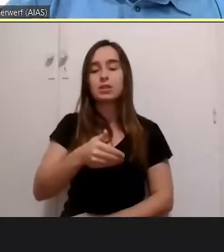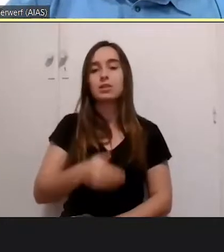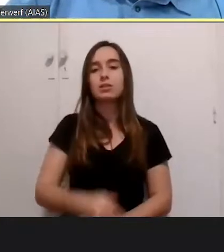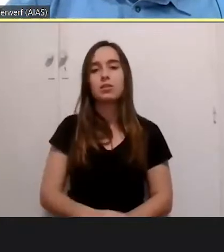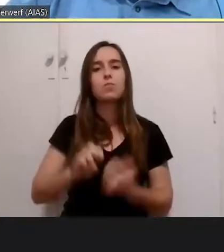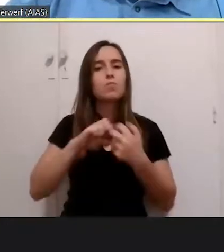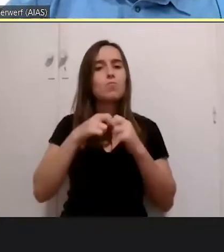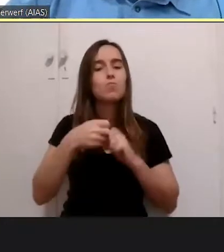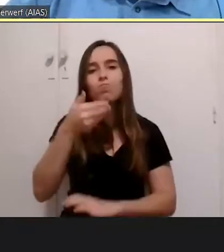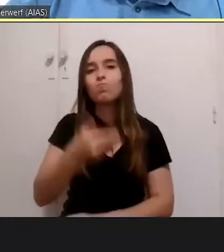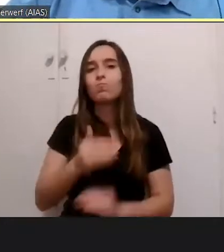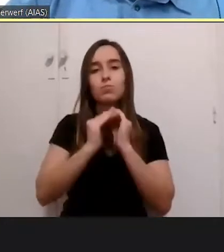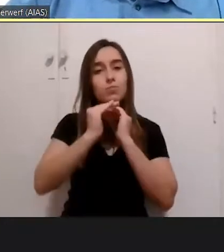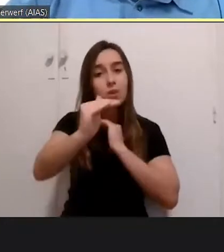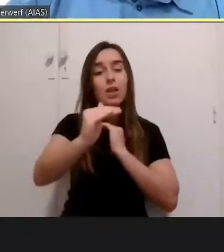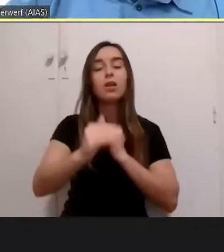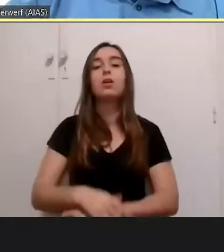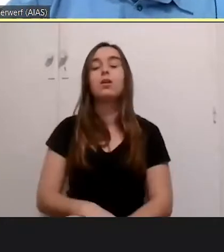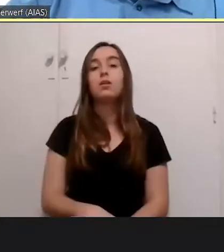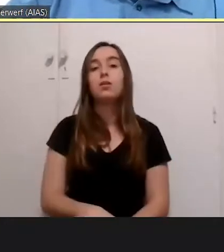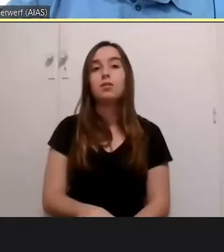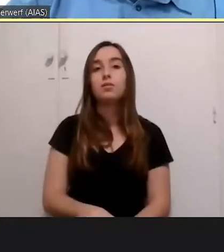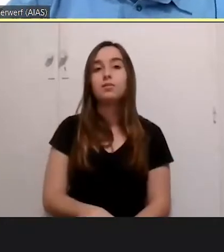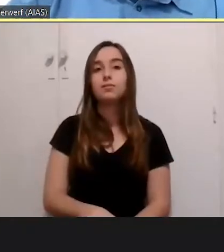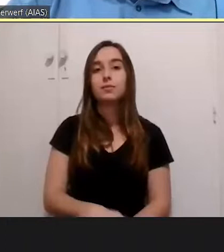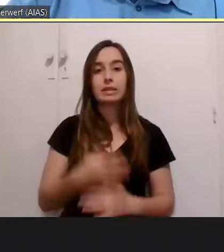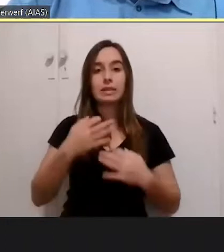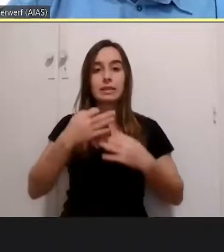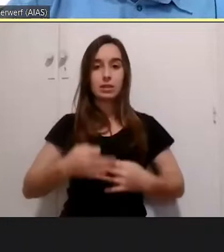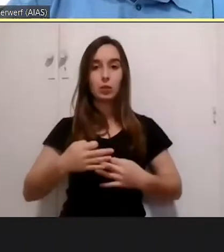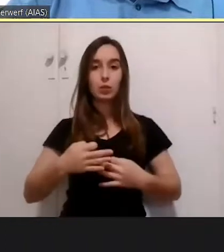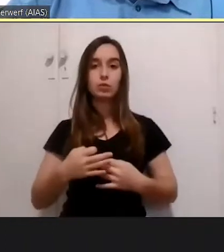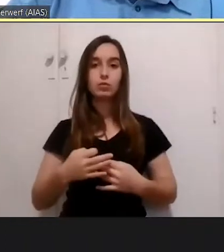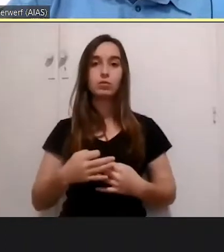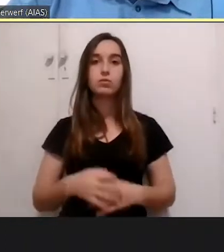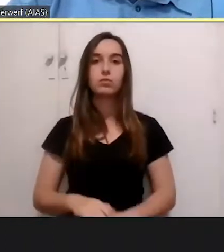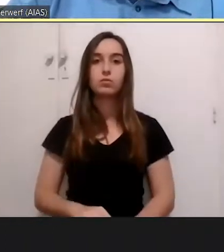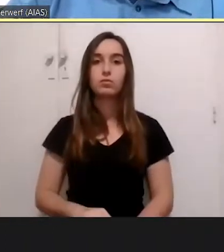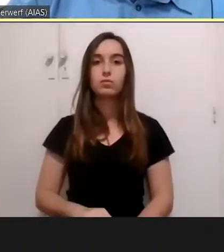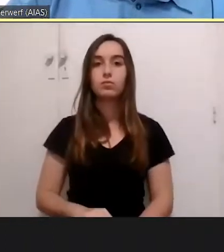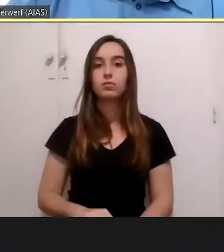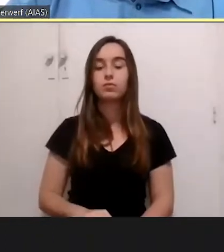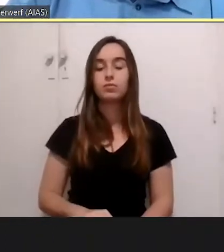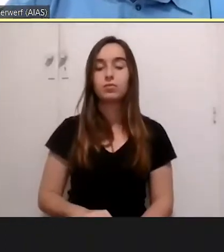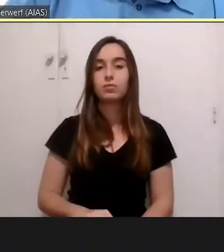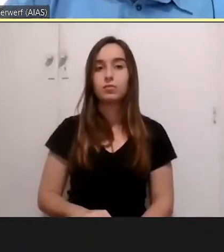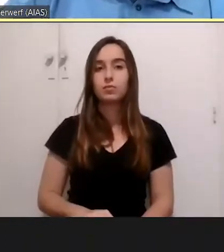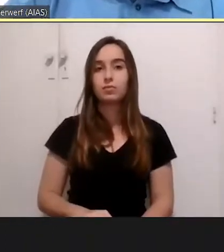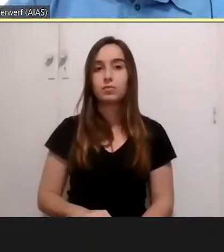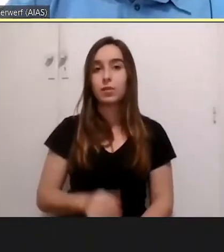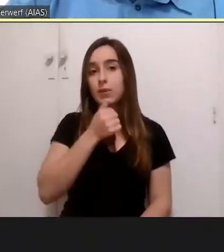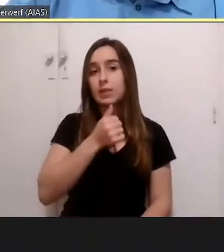COVID experience. Secure and resilient. Now, technology